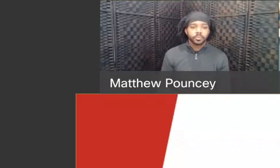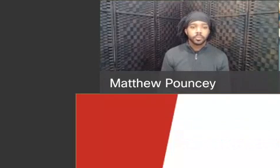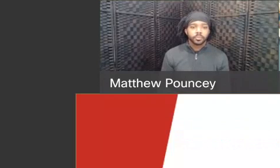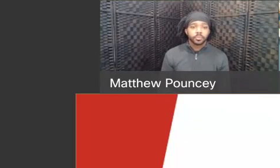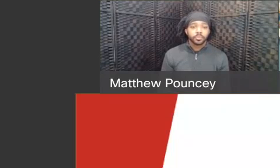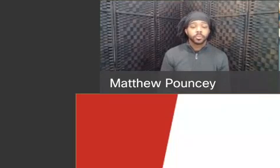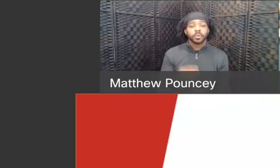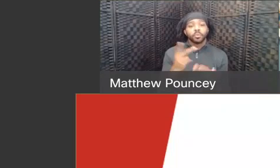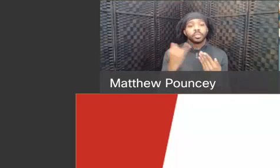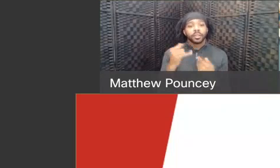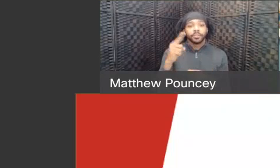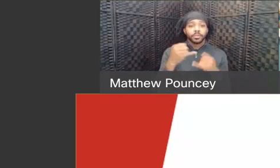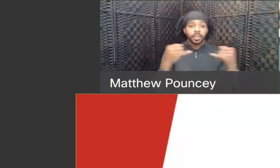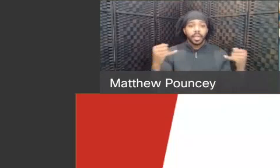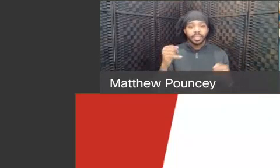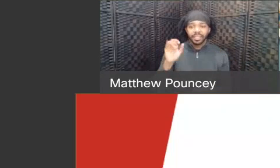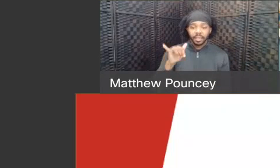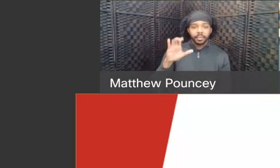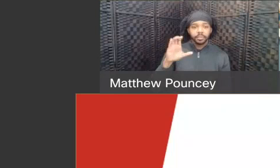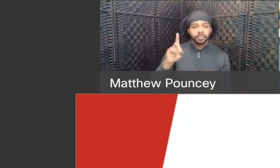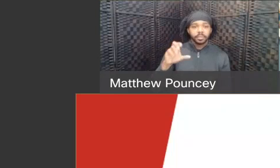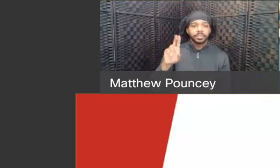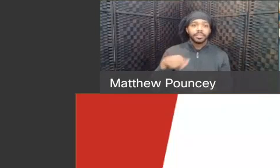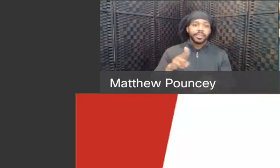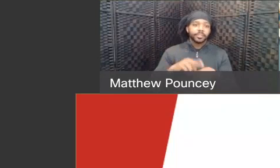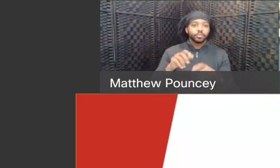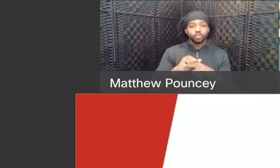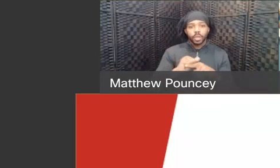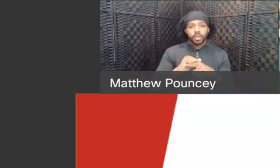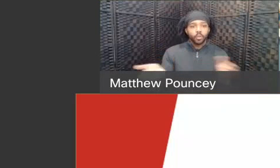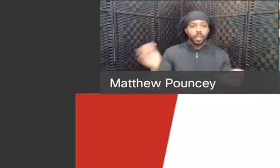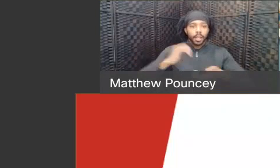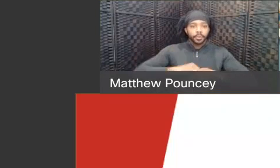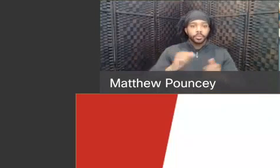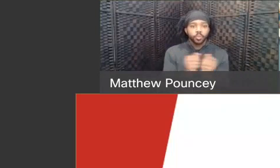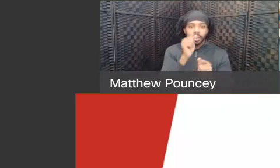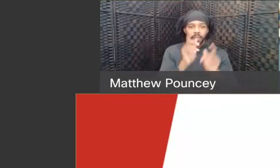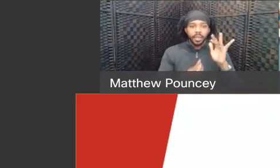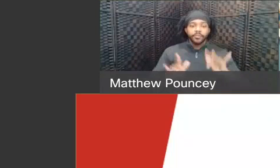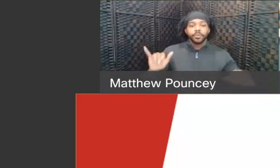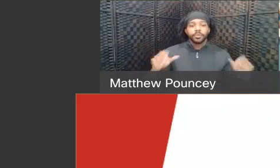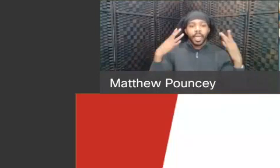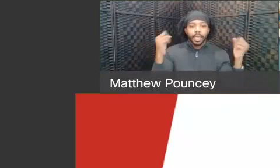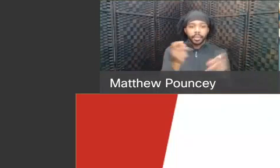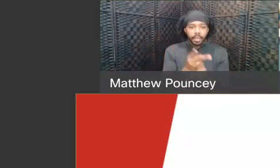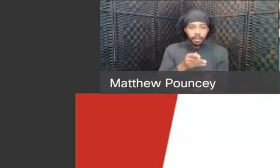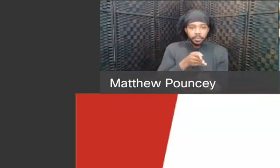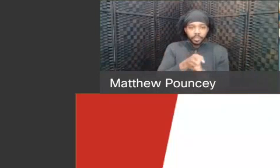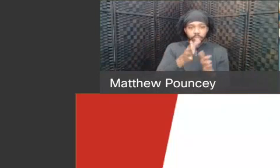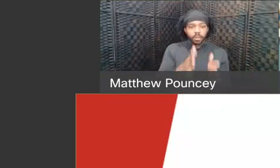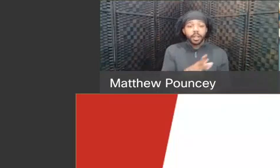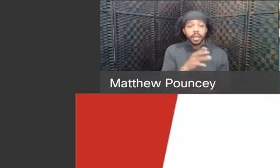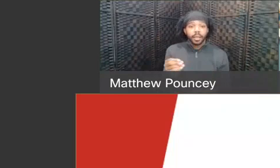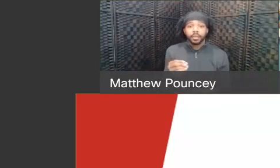Project First Line is CDC's national training collaboration with diverse healthcare professionals and public health